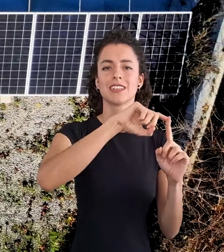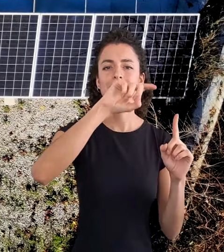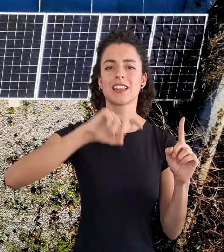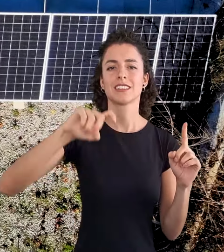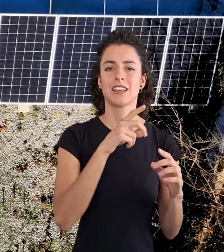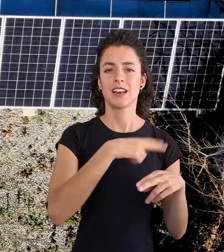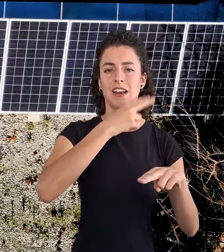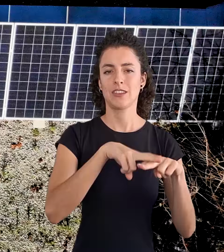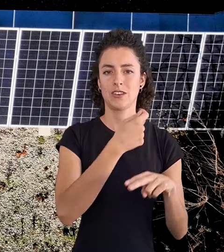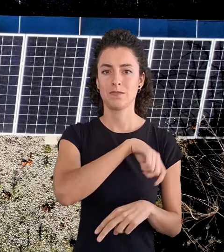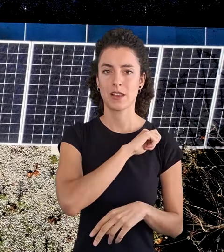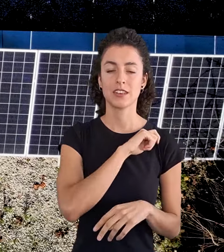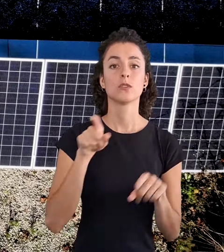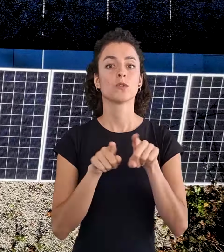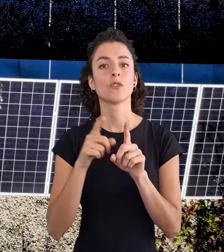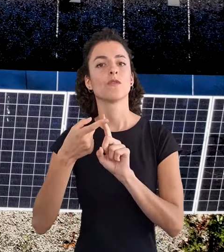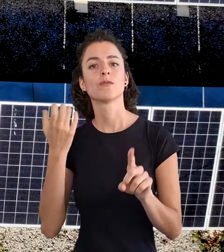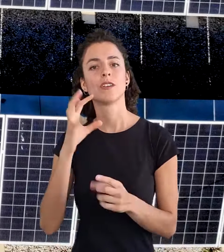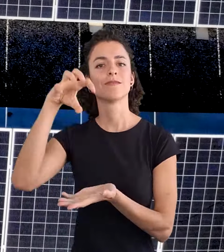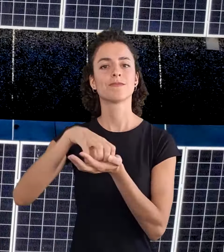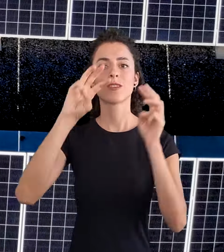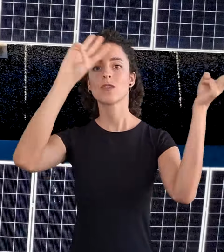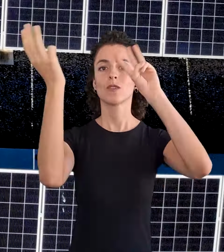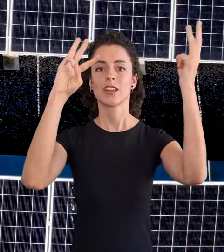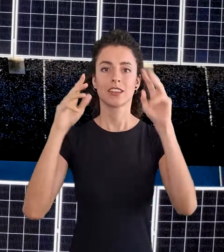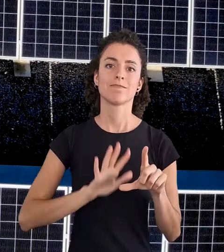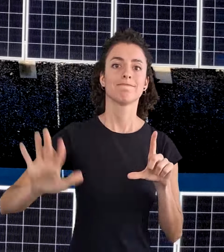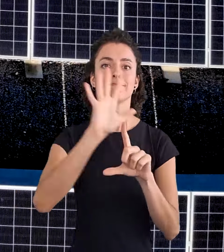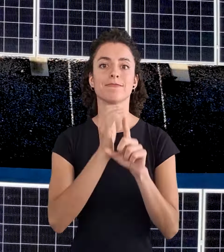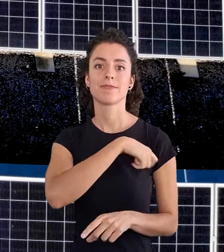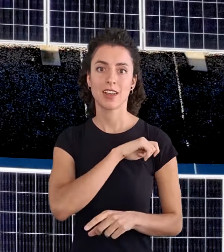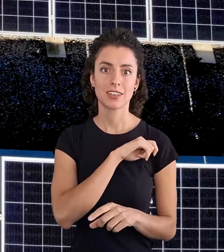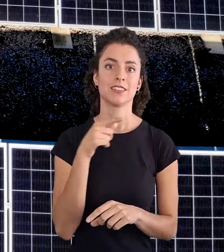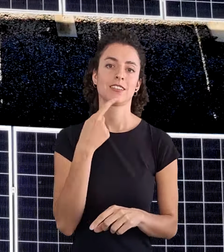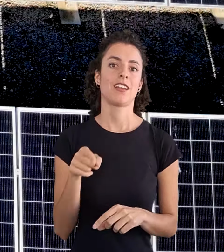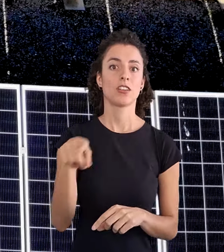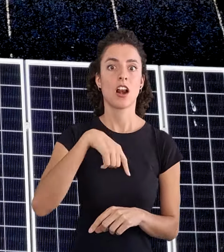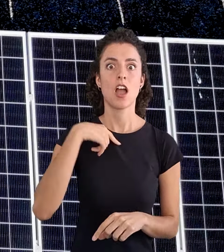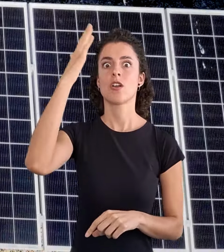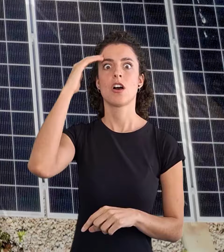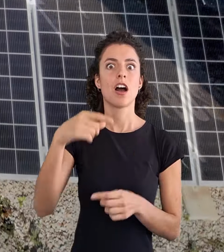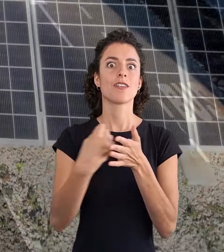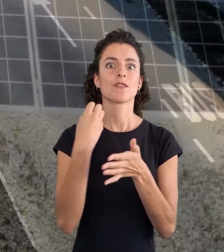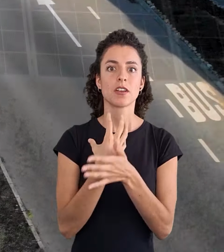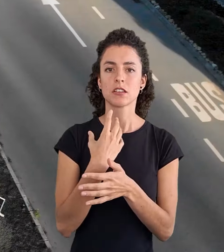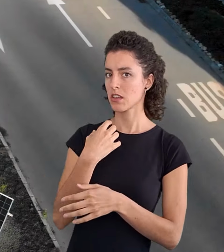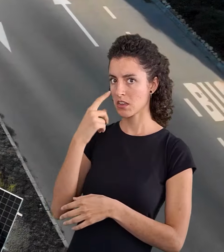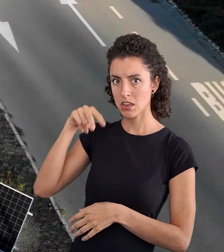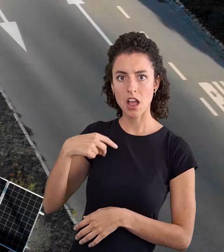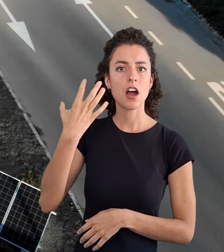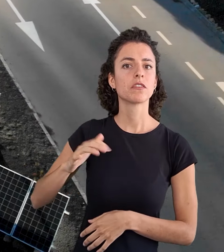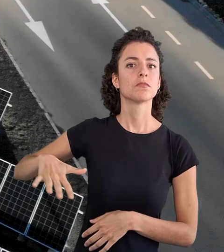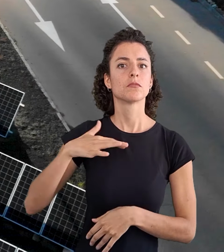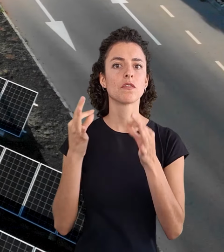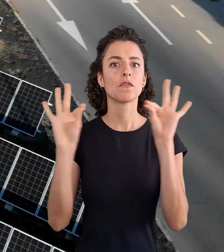sunlight. This fact, as well as the availability of surface space in our facilities, made it obvious that the